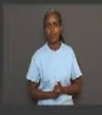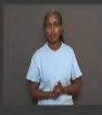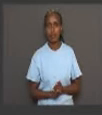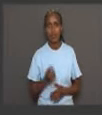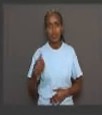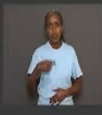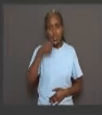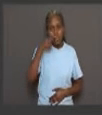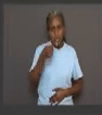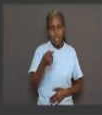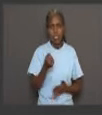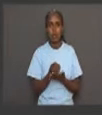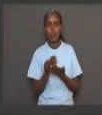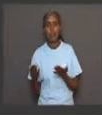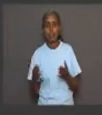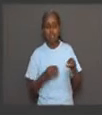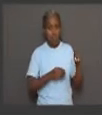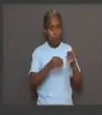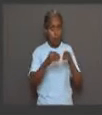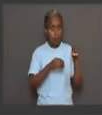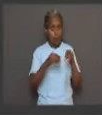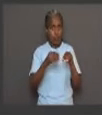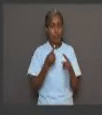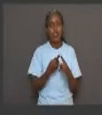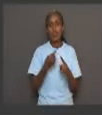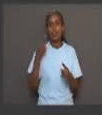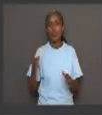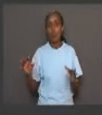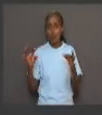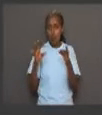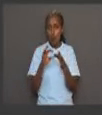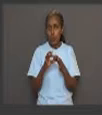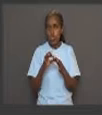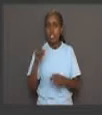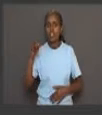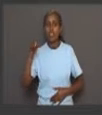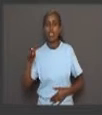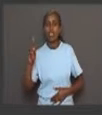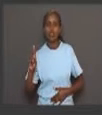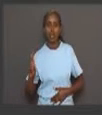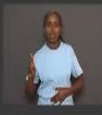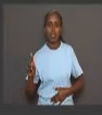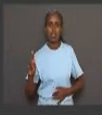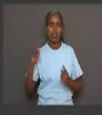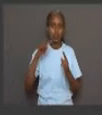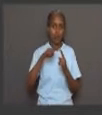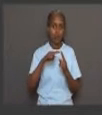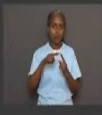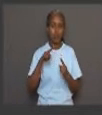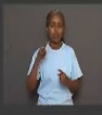We will say the particle moved from coordinate x1